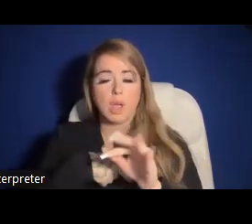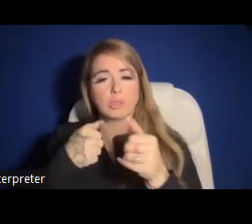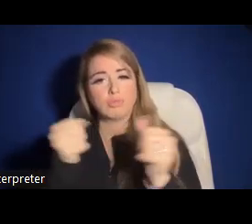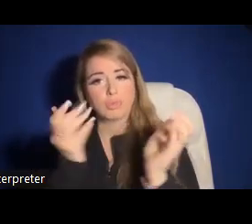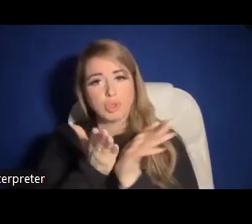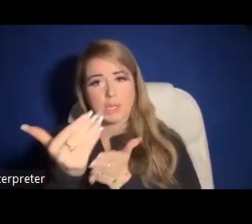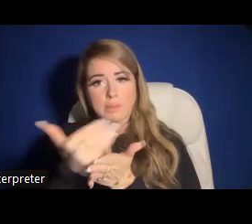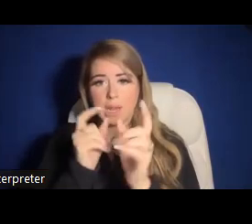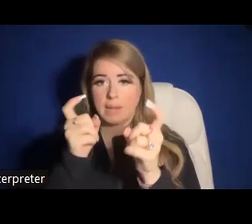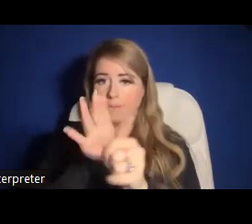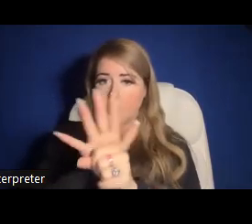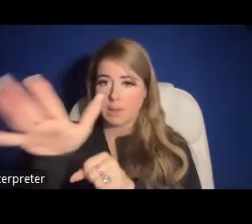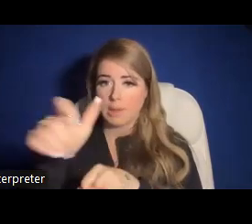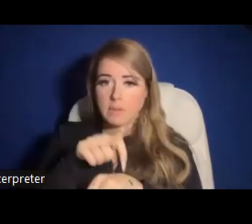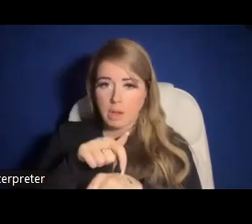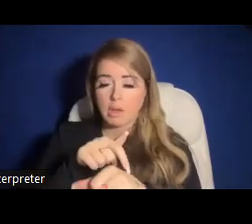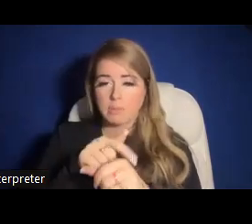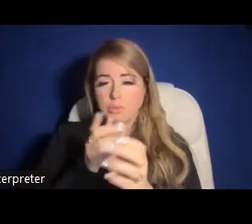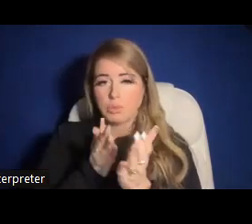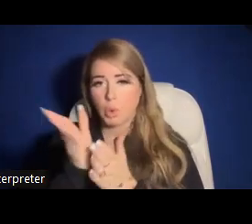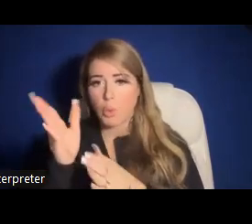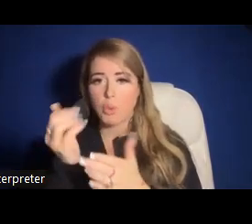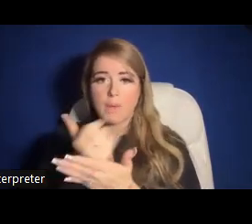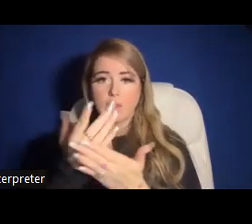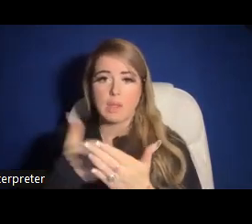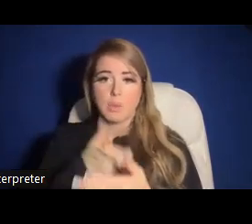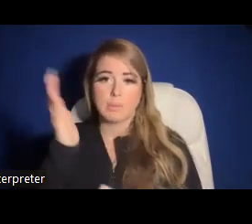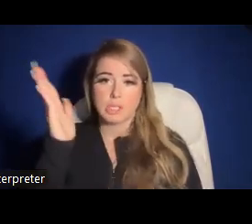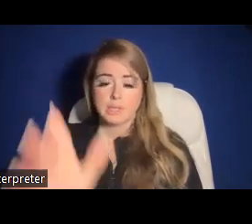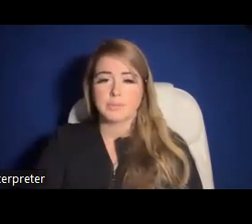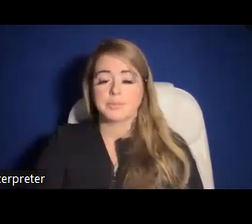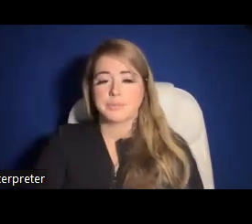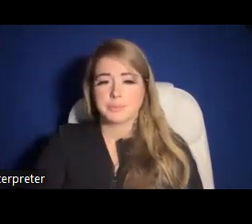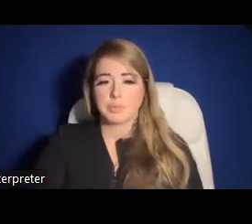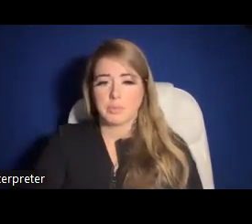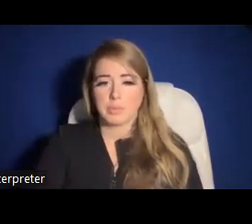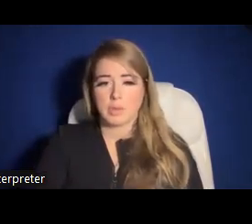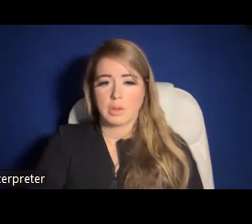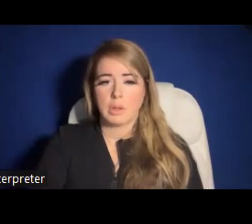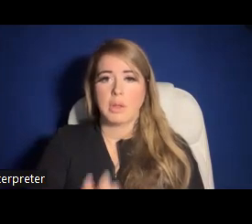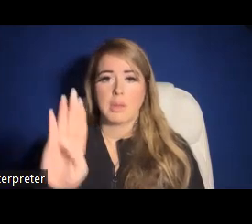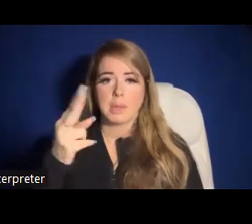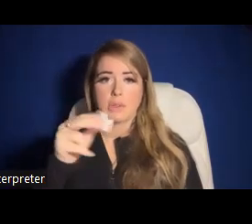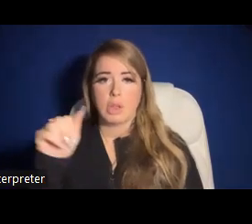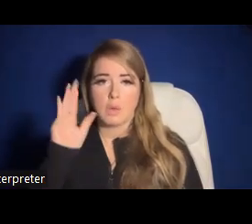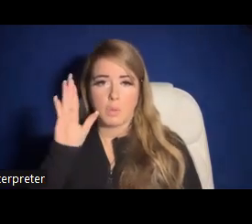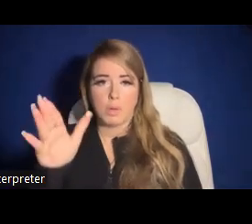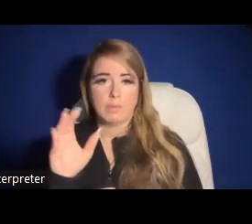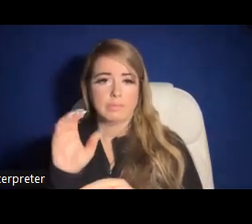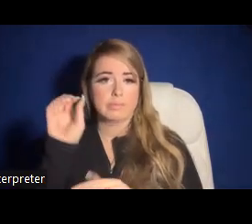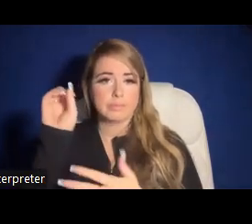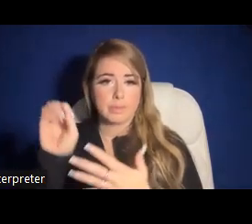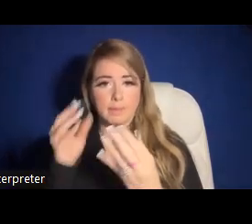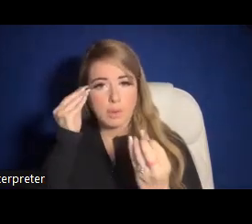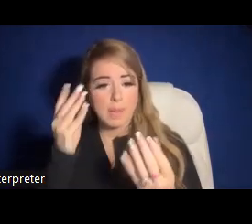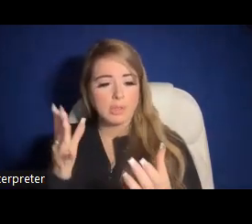plenty of time to go through everything that will be presented. The BHA will present information on the materials during the meeting, followed by